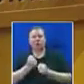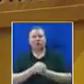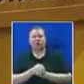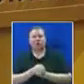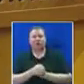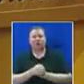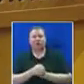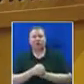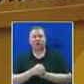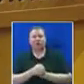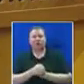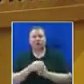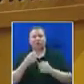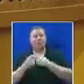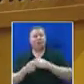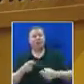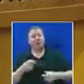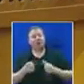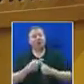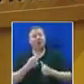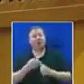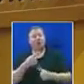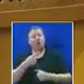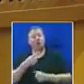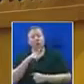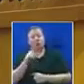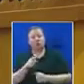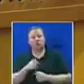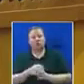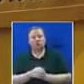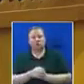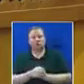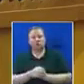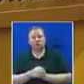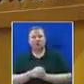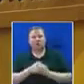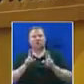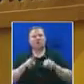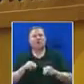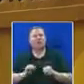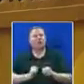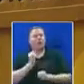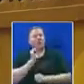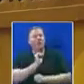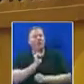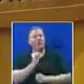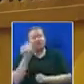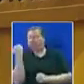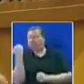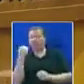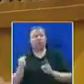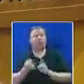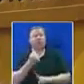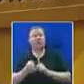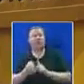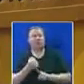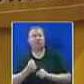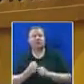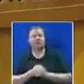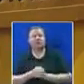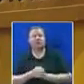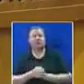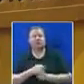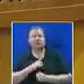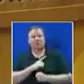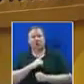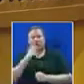the president answer the question? Did he beat his late wife? That's a question we must answer. Honorable Malema. Because I've been asked the